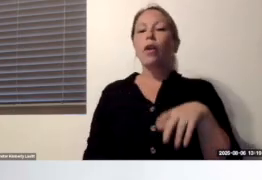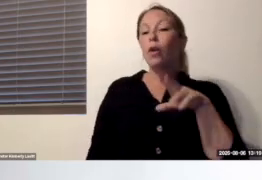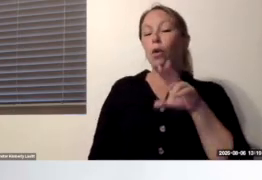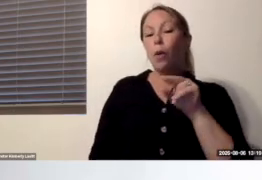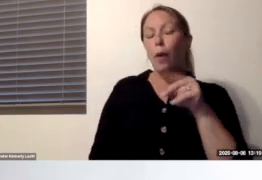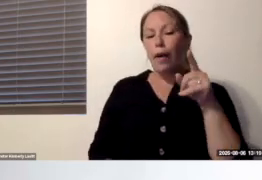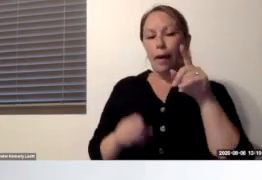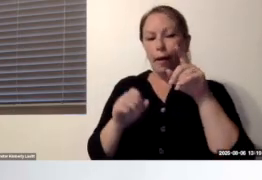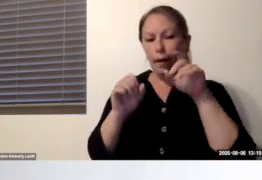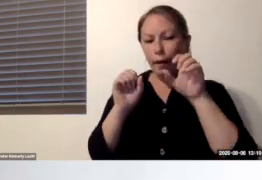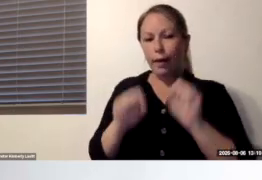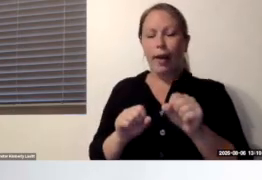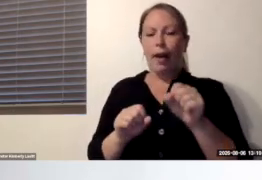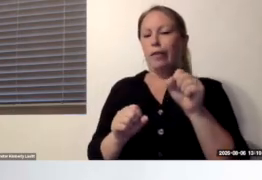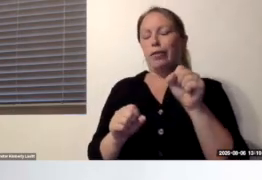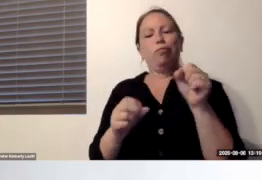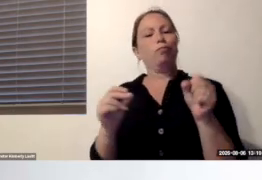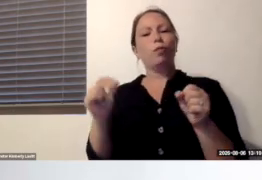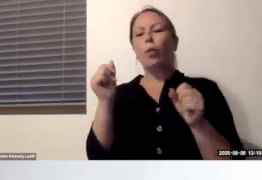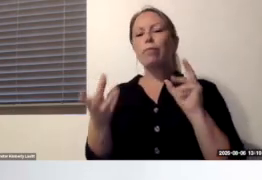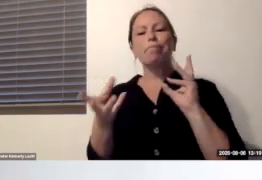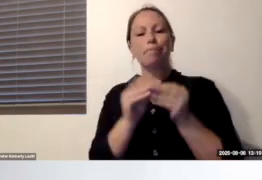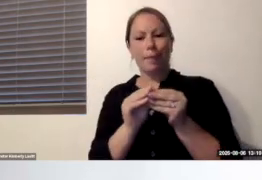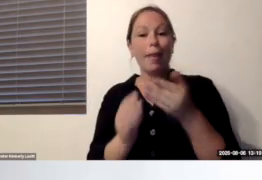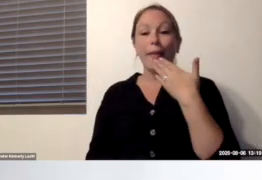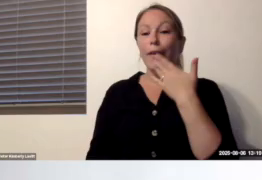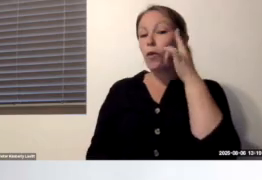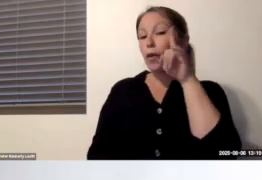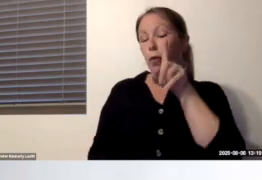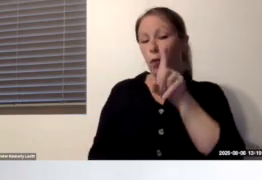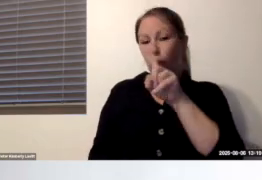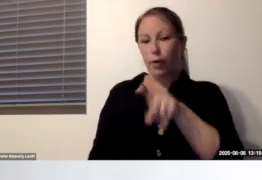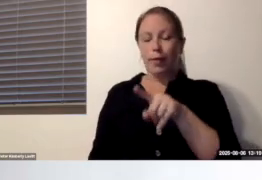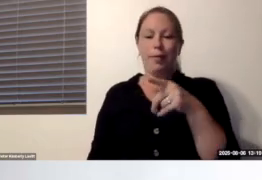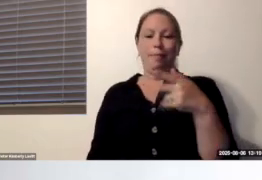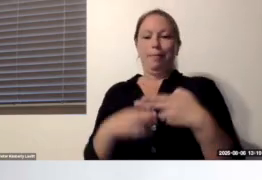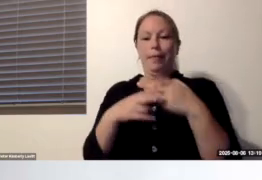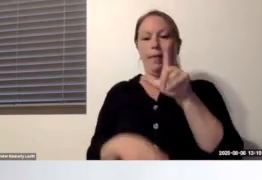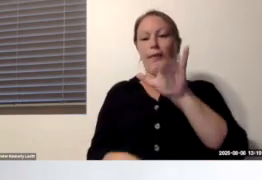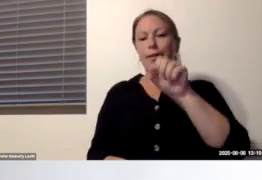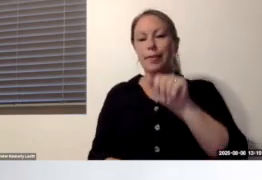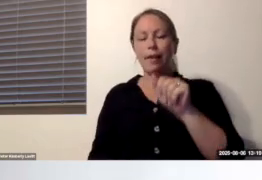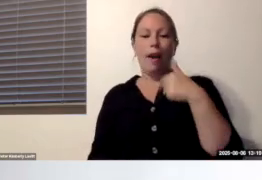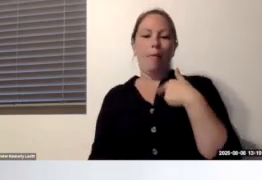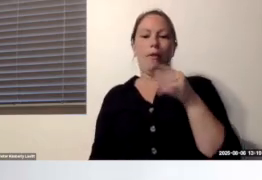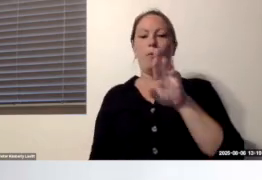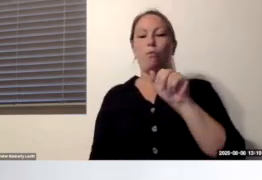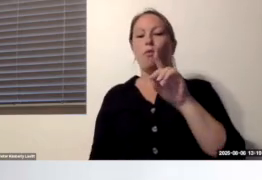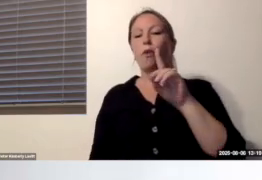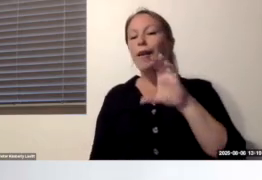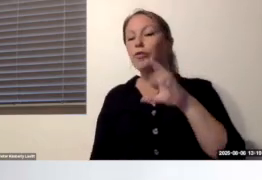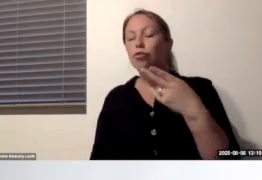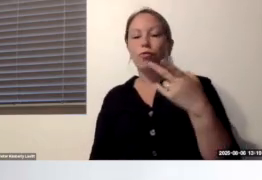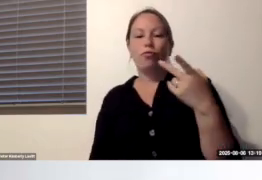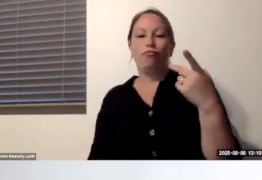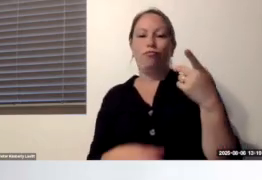ahead. offer a quick overview response. Thank you for the question. My name's Lisa McCumber. I'm the branch chief over these projects,